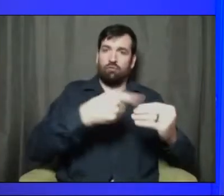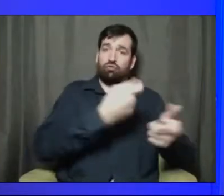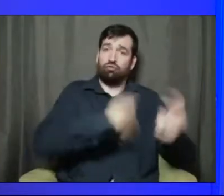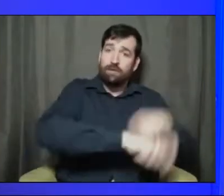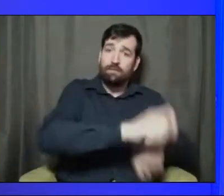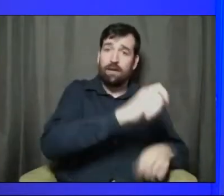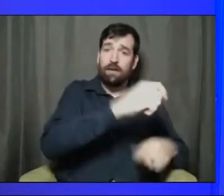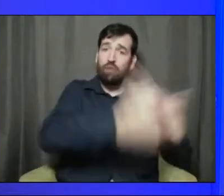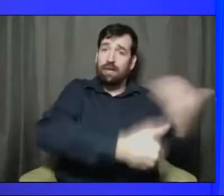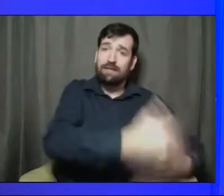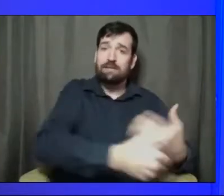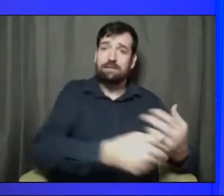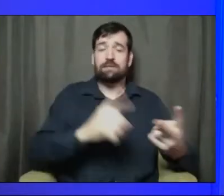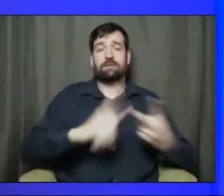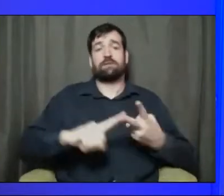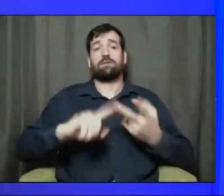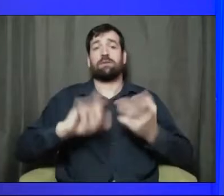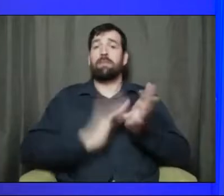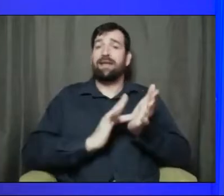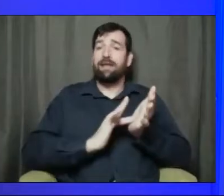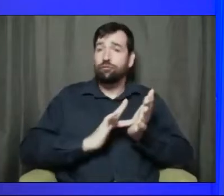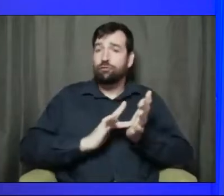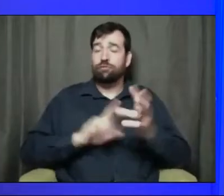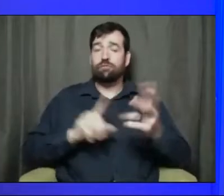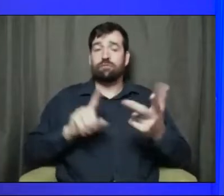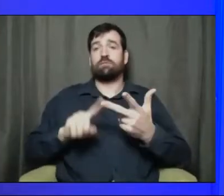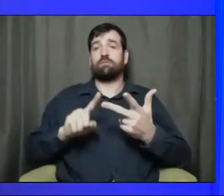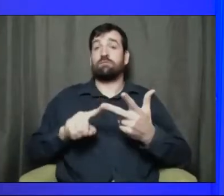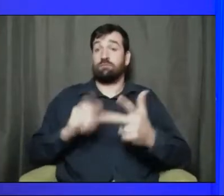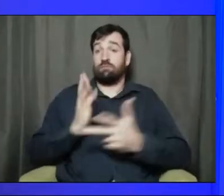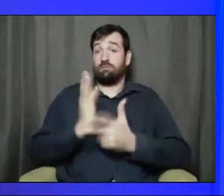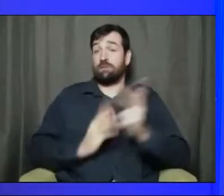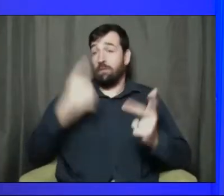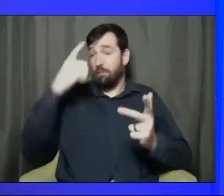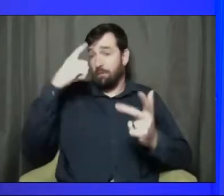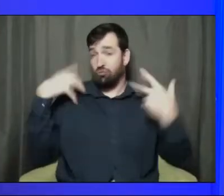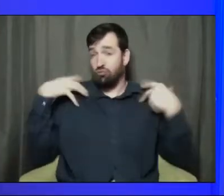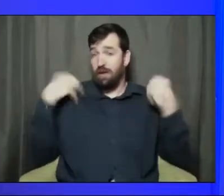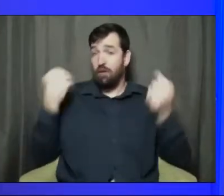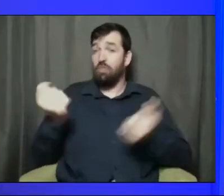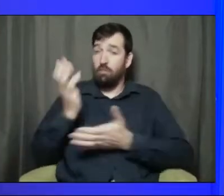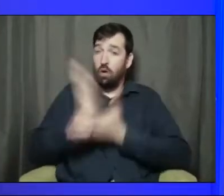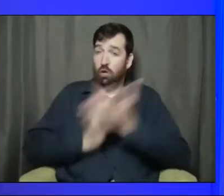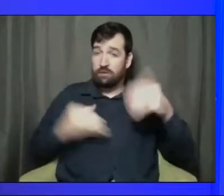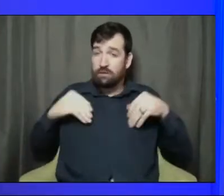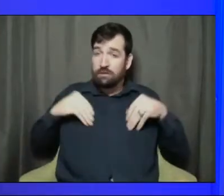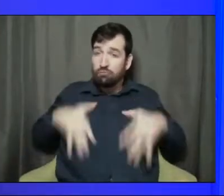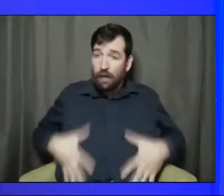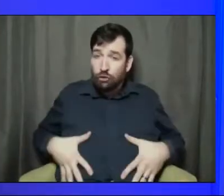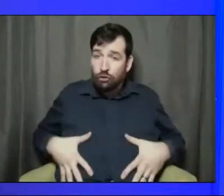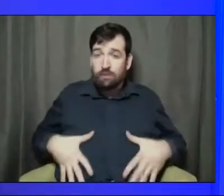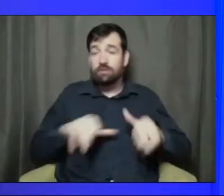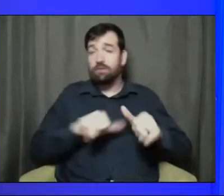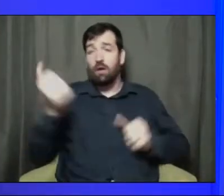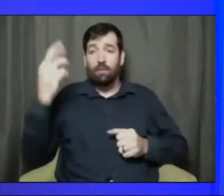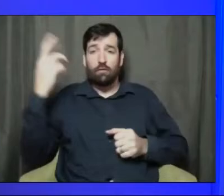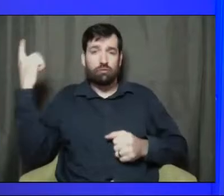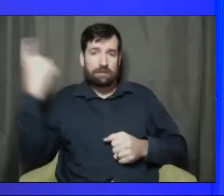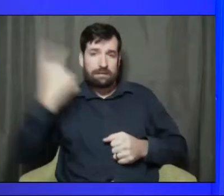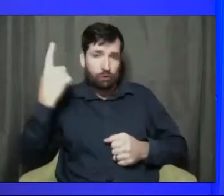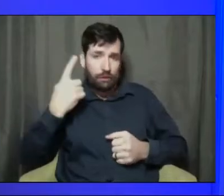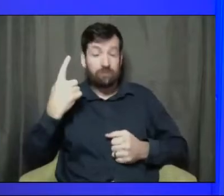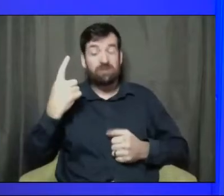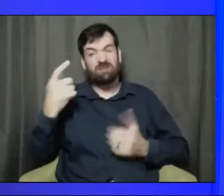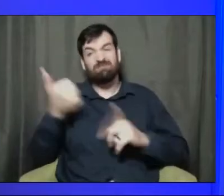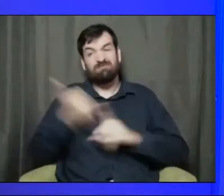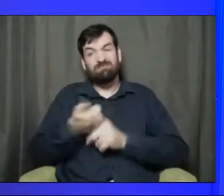medicines, about some of the mental health aspects of disease, that depression and other considerations are common in